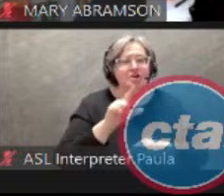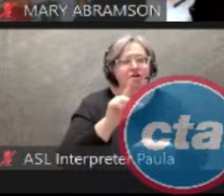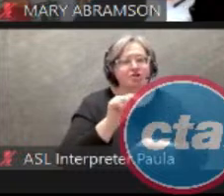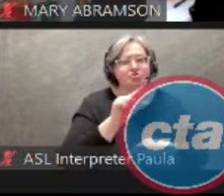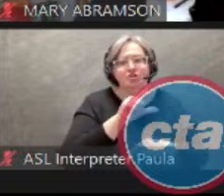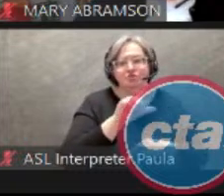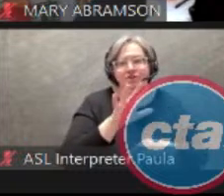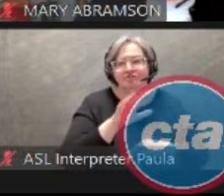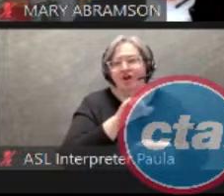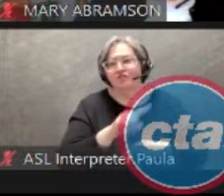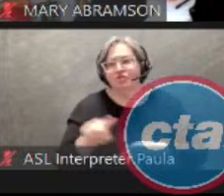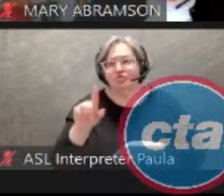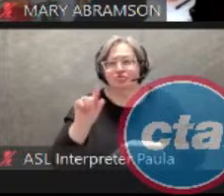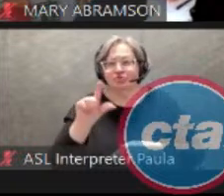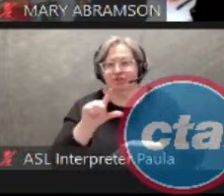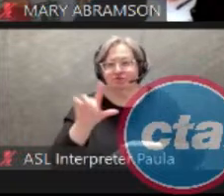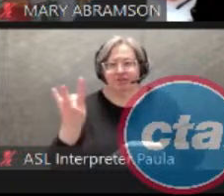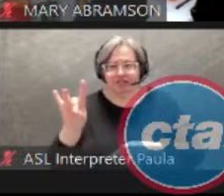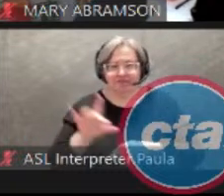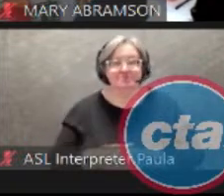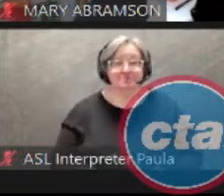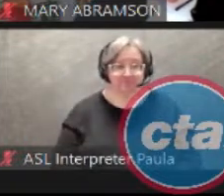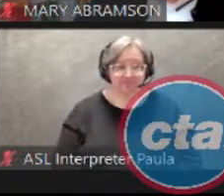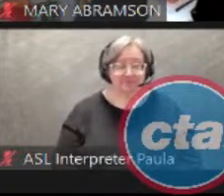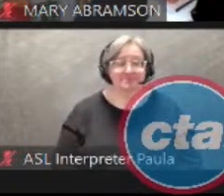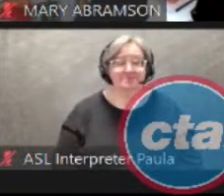of 2028.